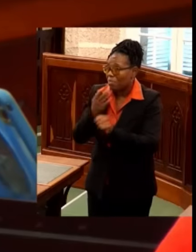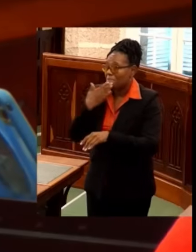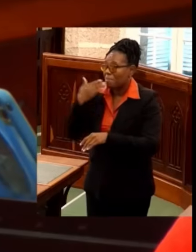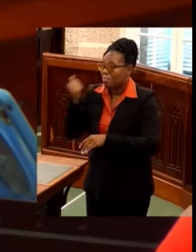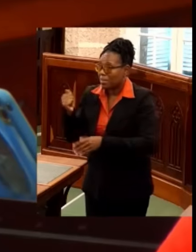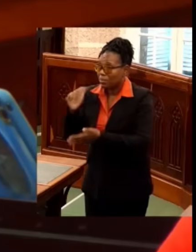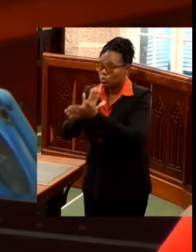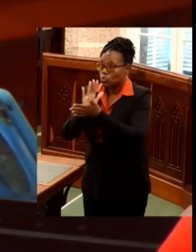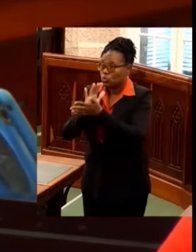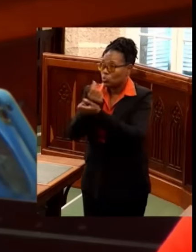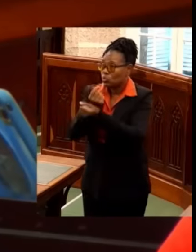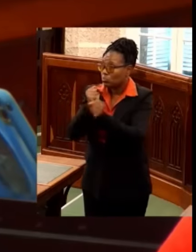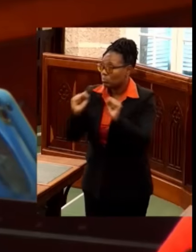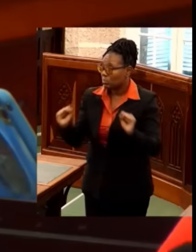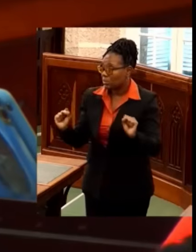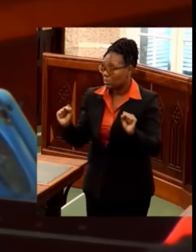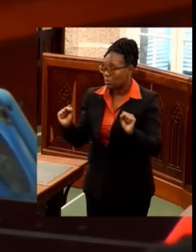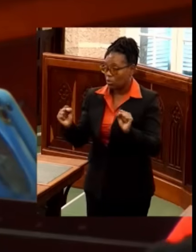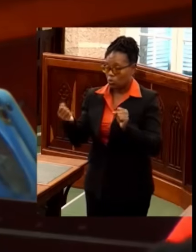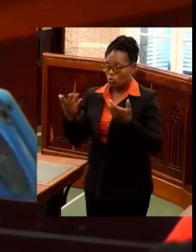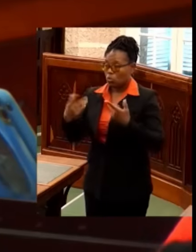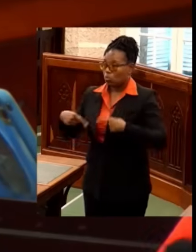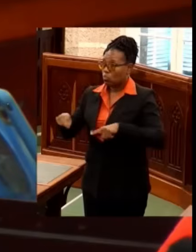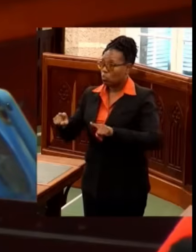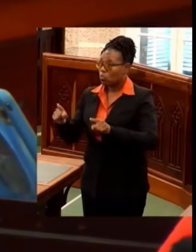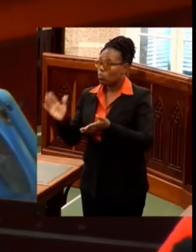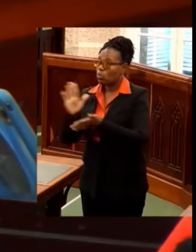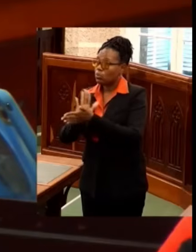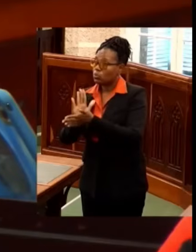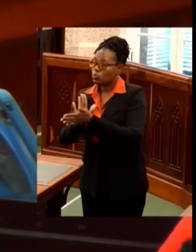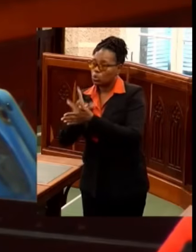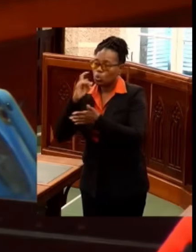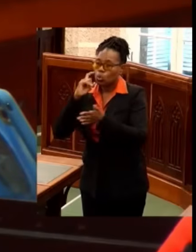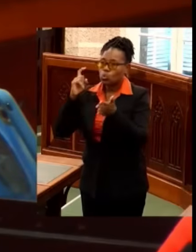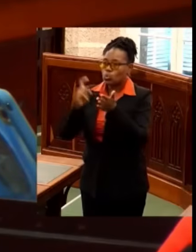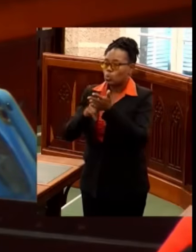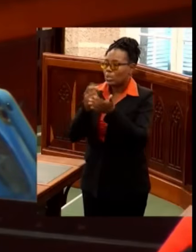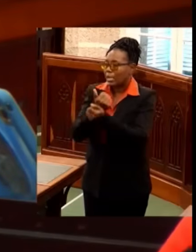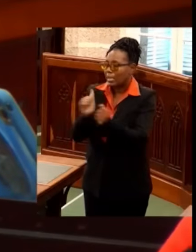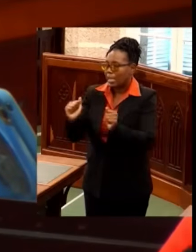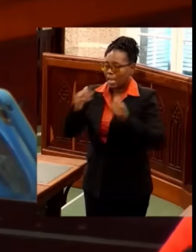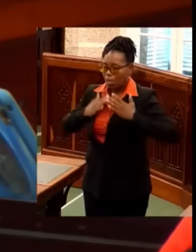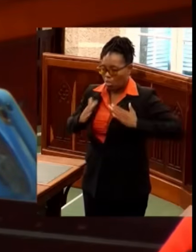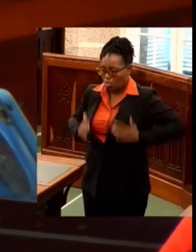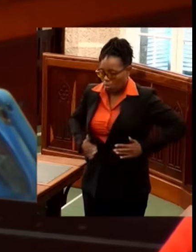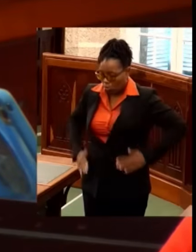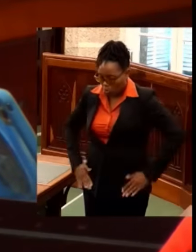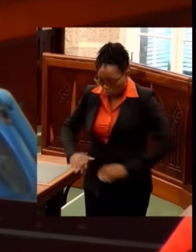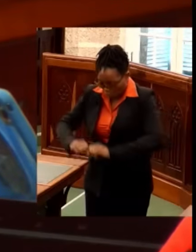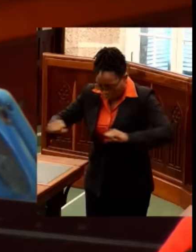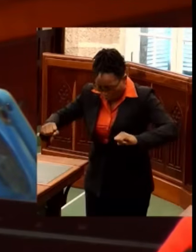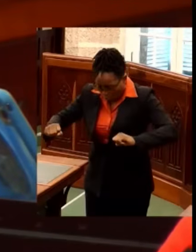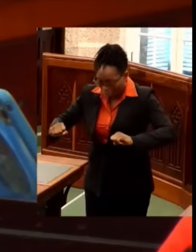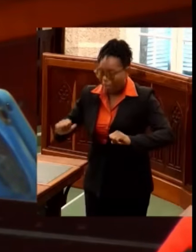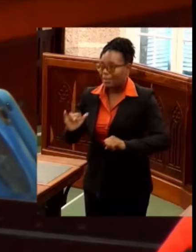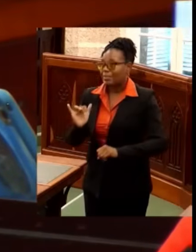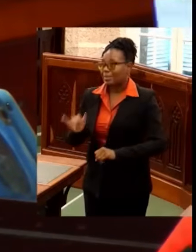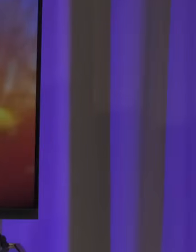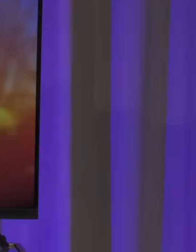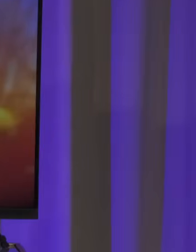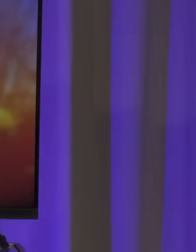safe. So while you are in school and you recognize that at any time there can be a search, that in itself is a